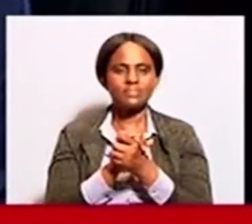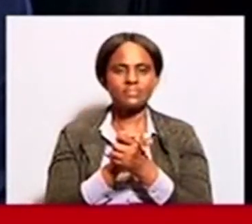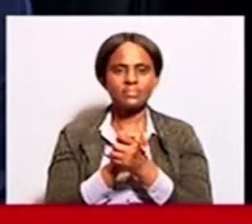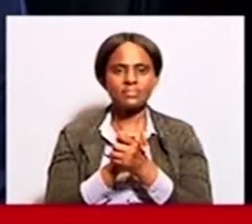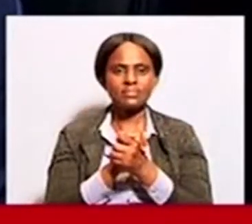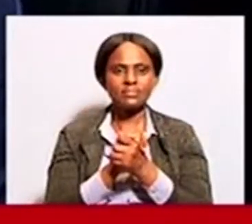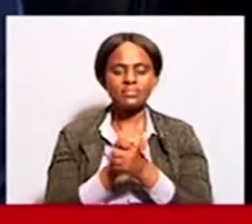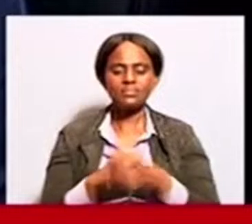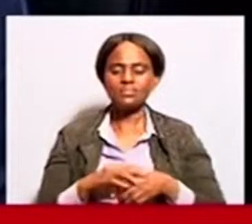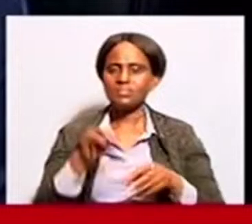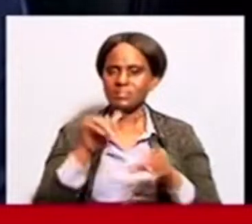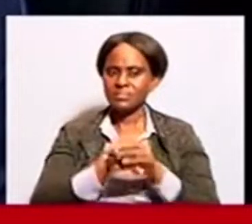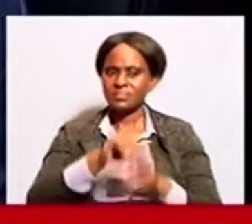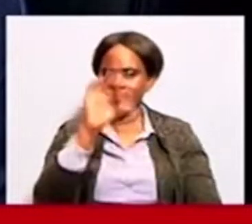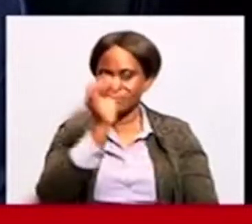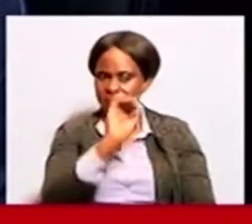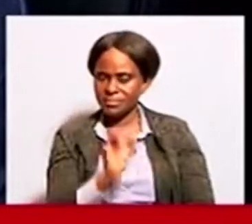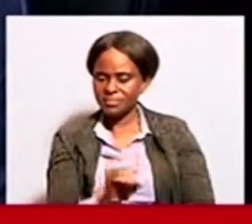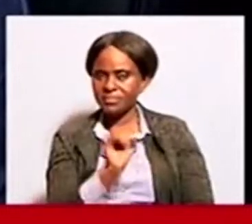in percentage terms,